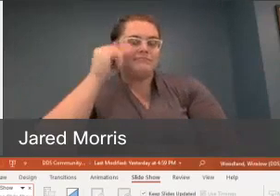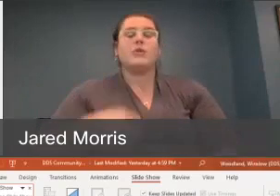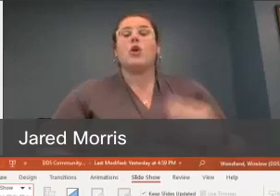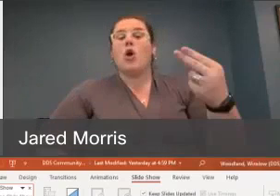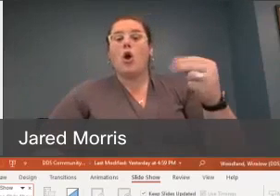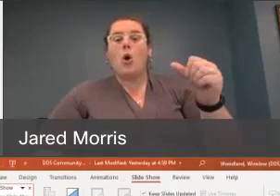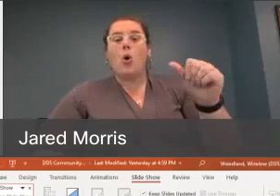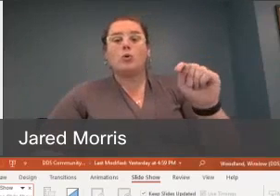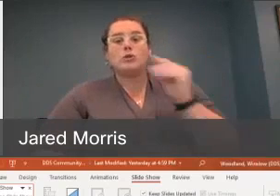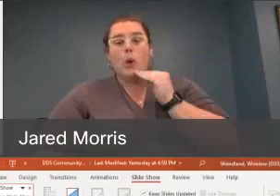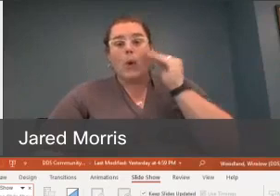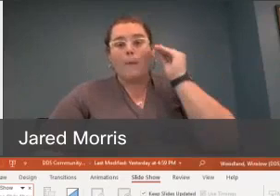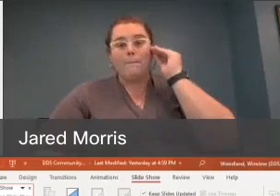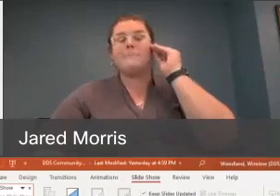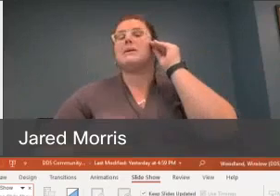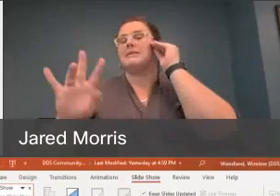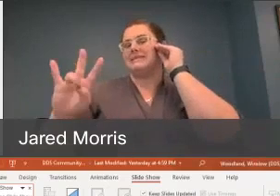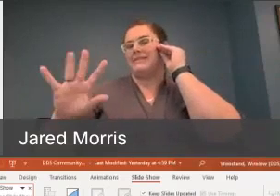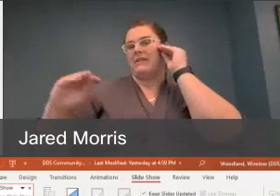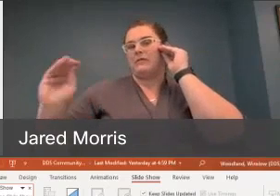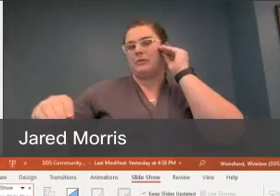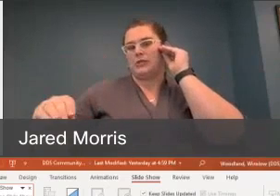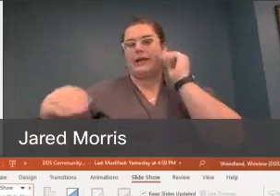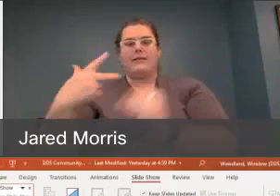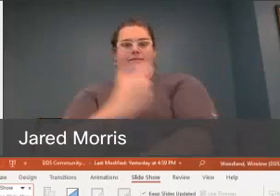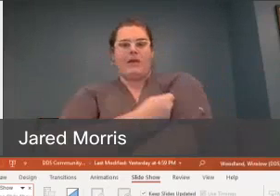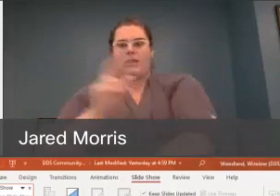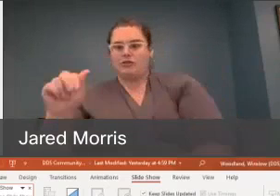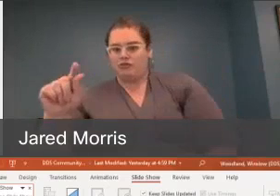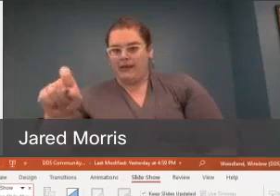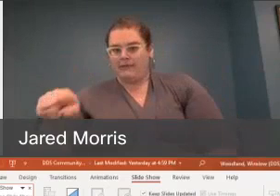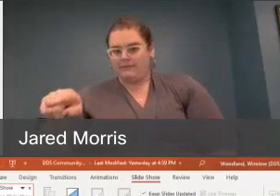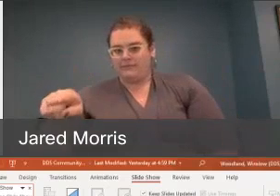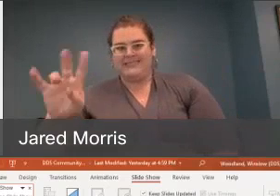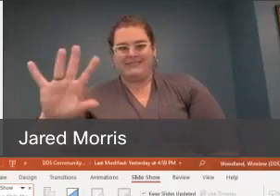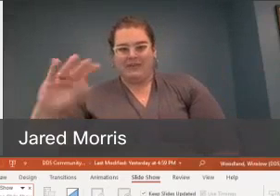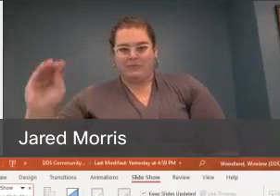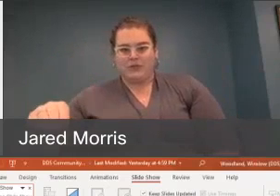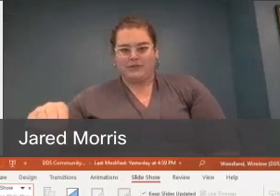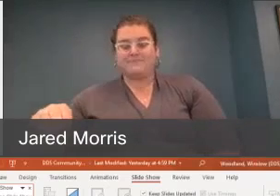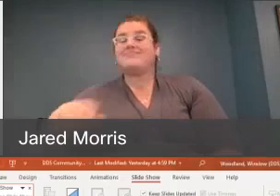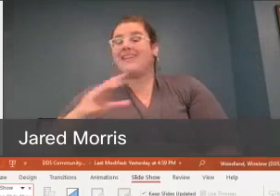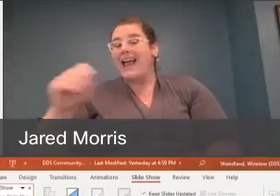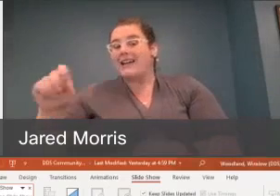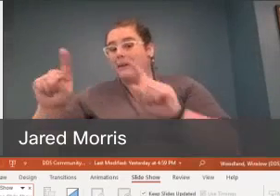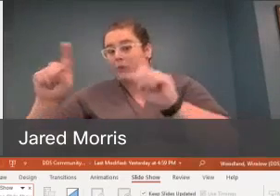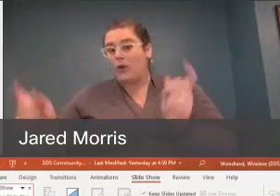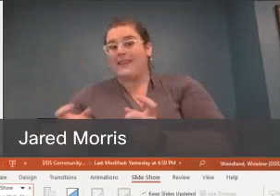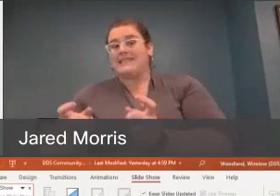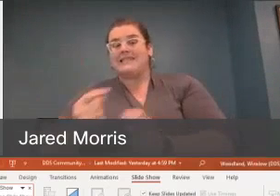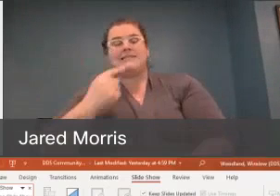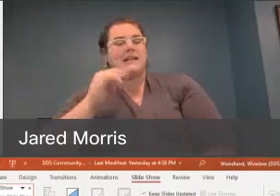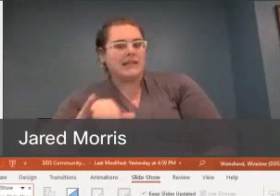to 75% vaccination rate, and in parentheses, the latest update. So we were